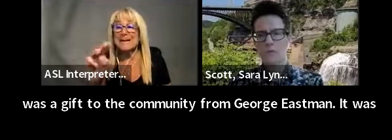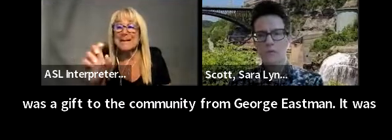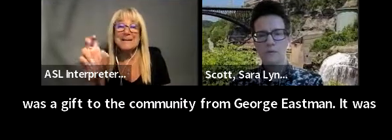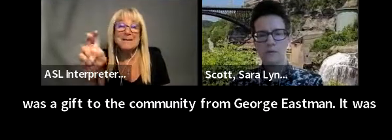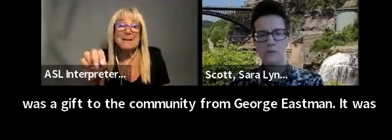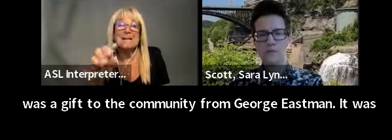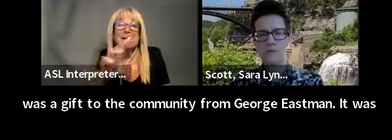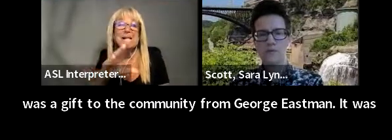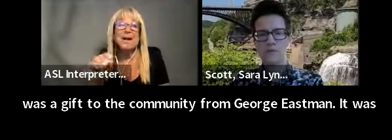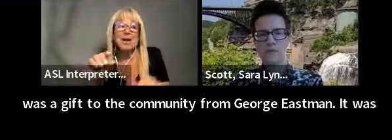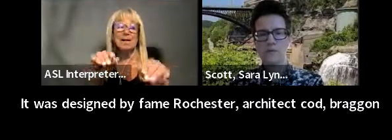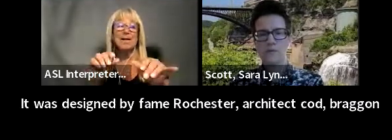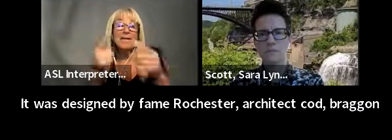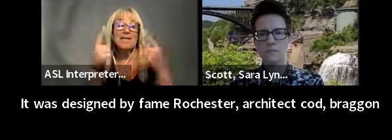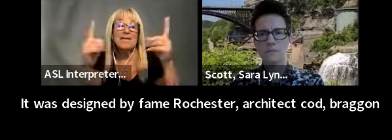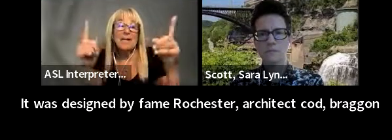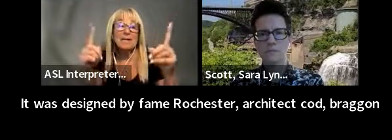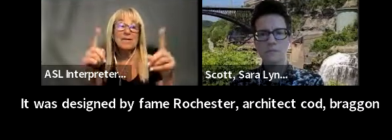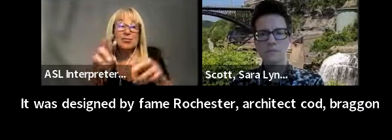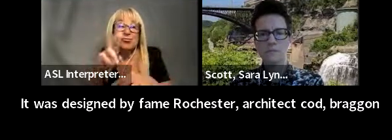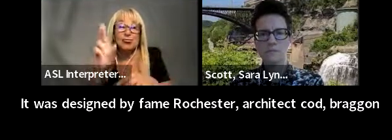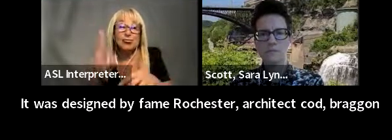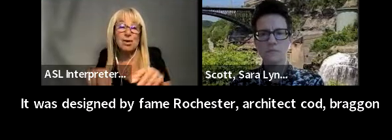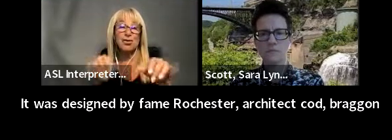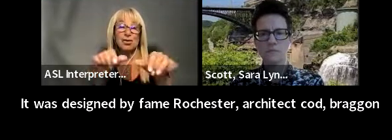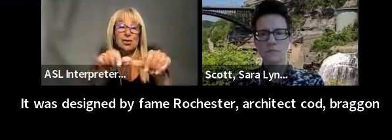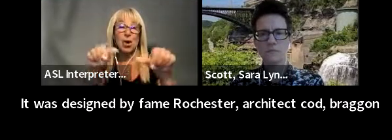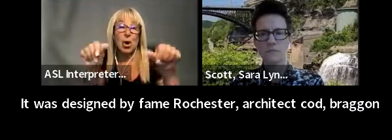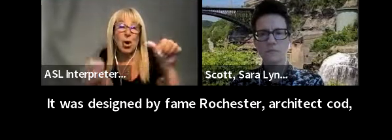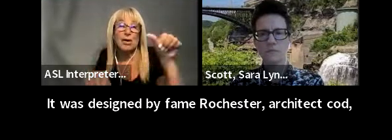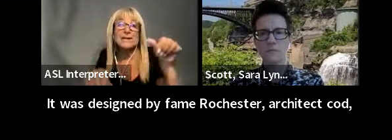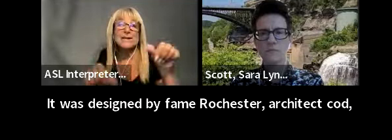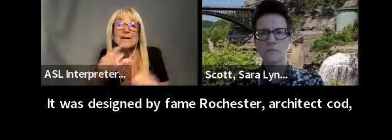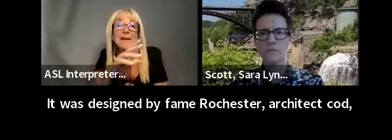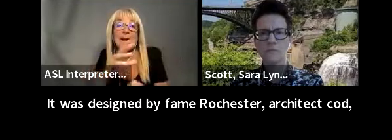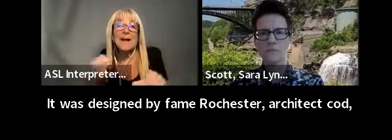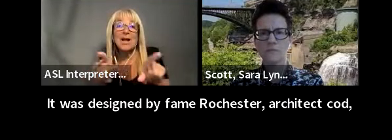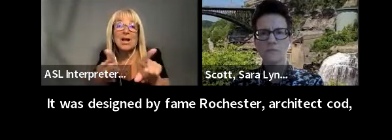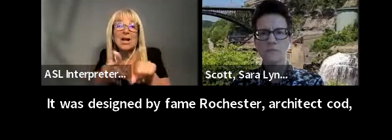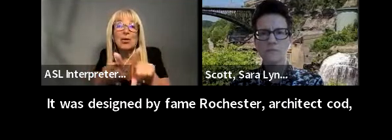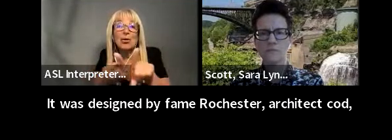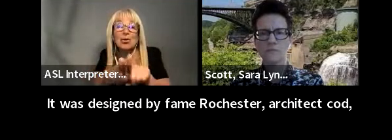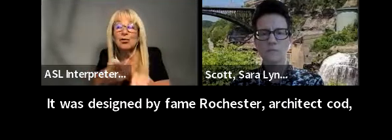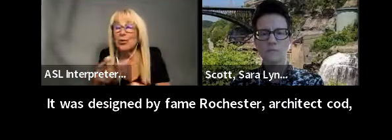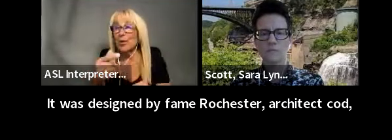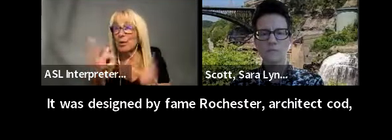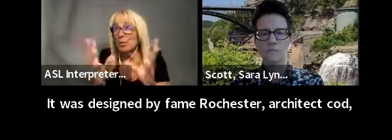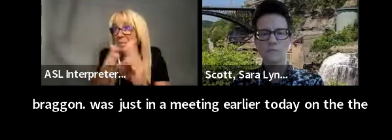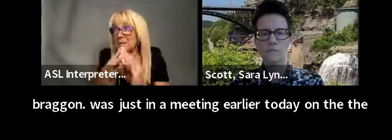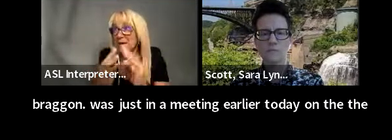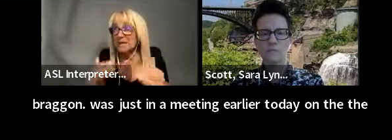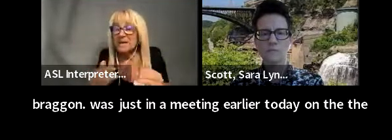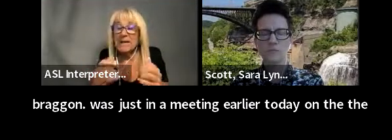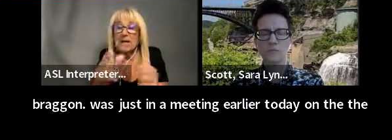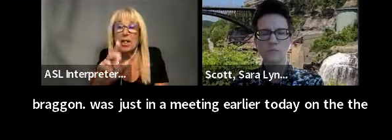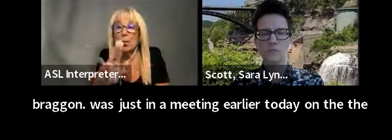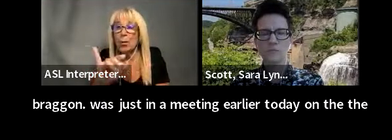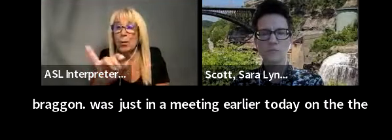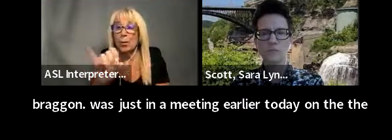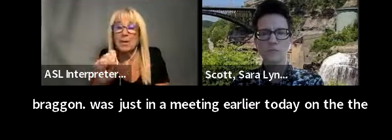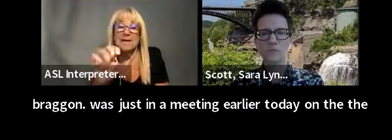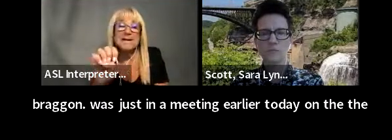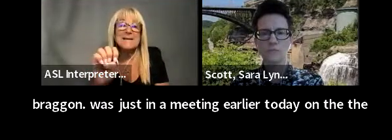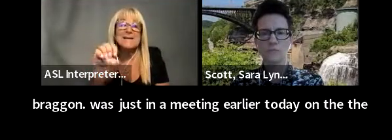Claude Bragdon. Was just at a meeting earlier today on the Louise Slaughter Rochester station, which was a recreation